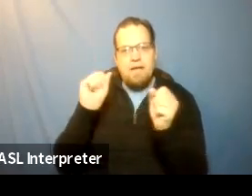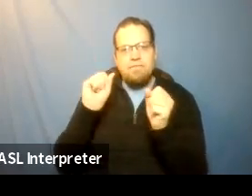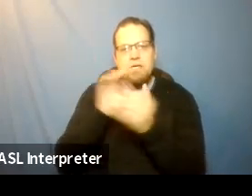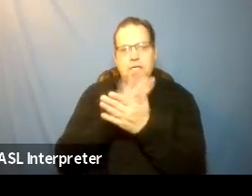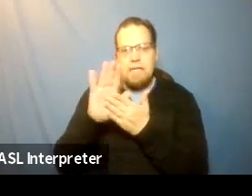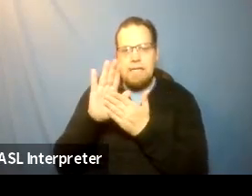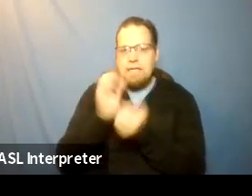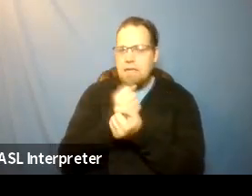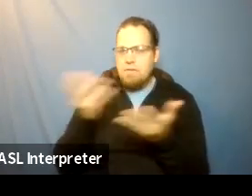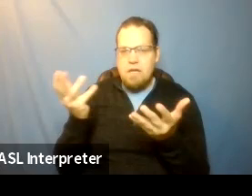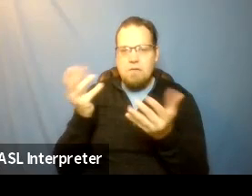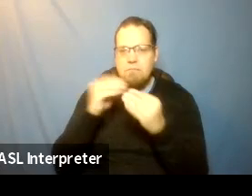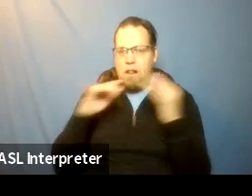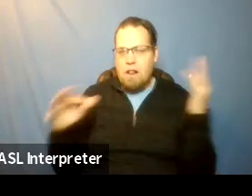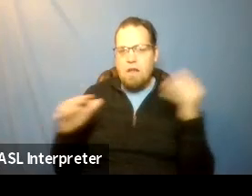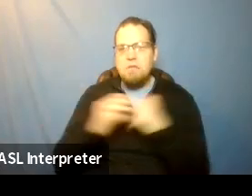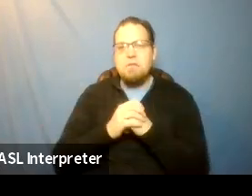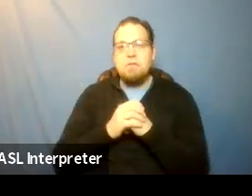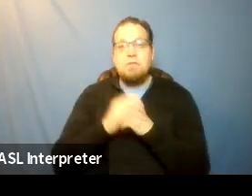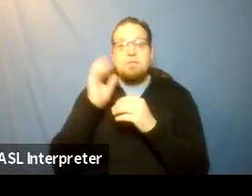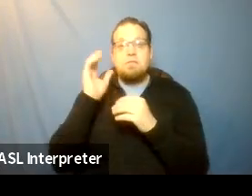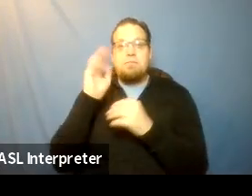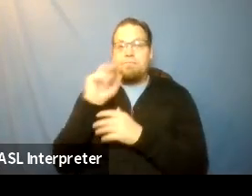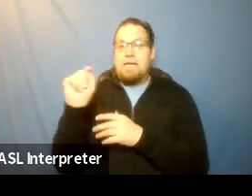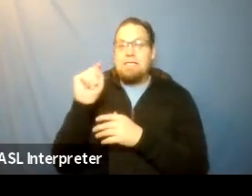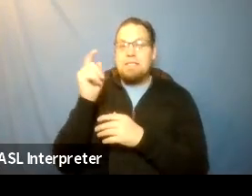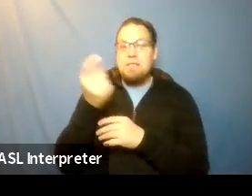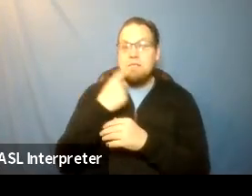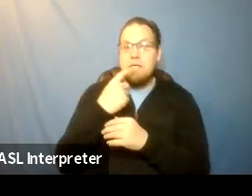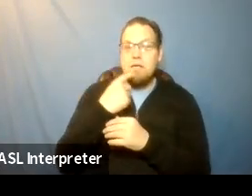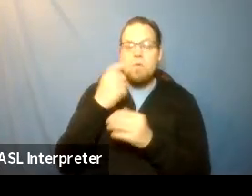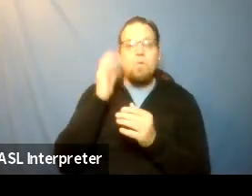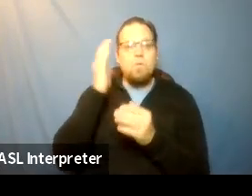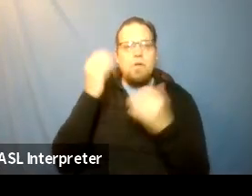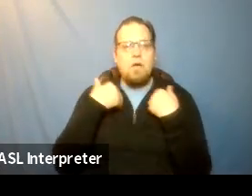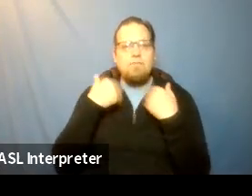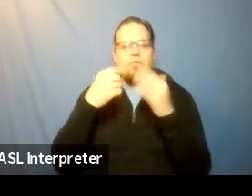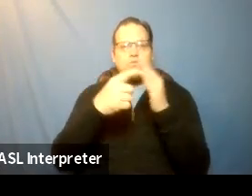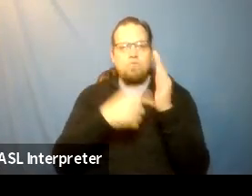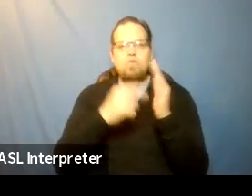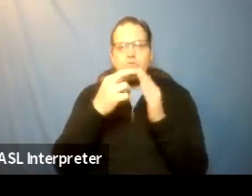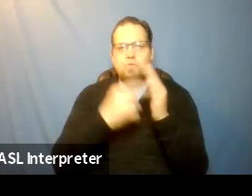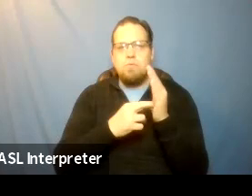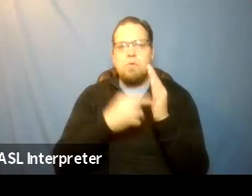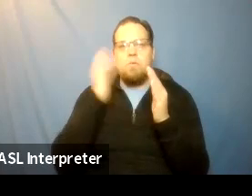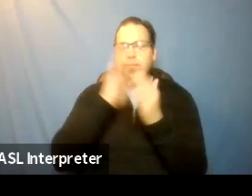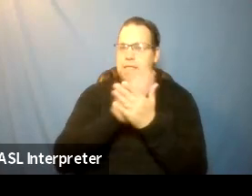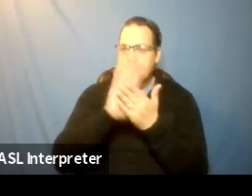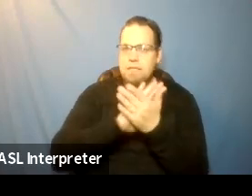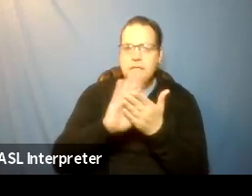all those kind of things? Again, as Matt stated, there'll be a protocol. There are protocols, and there'll be regular